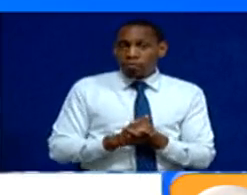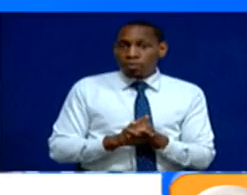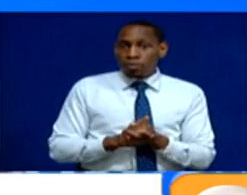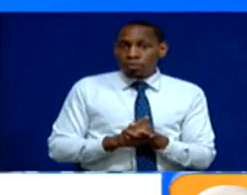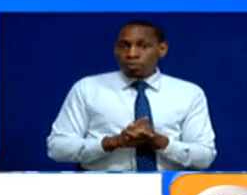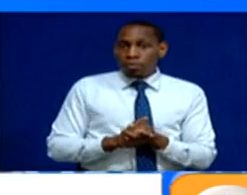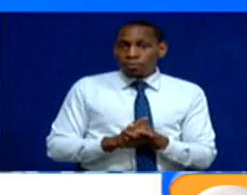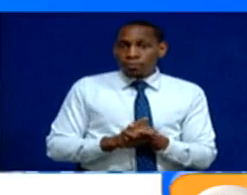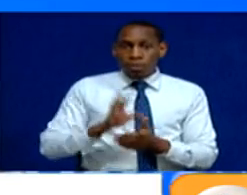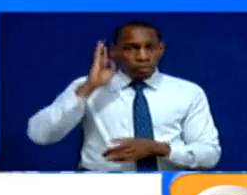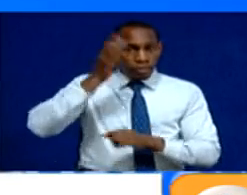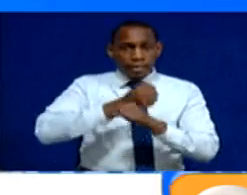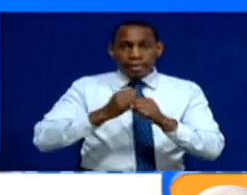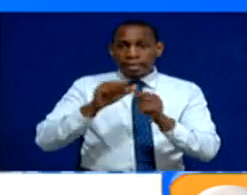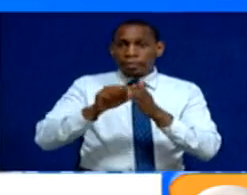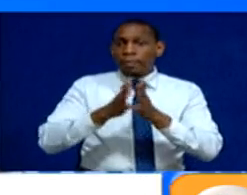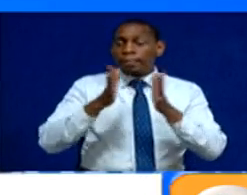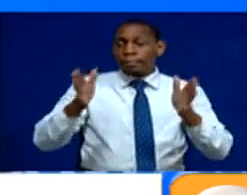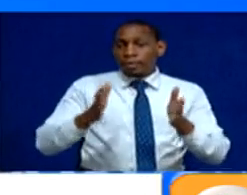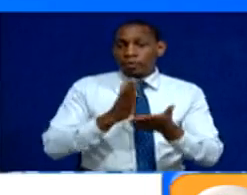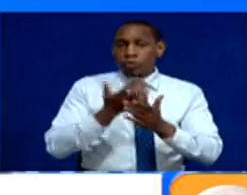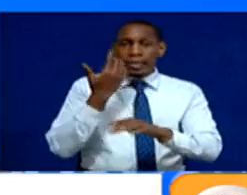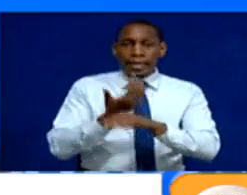will create an enormous problem which is really